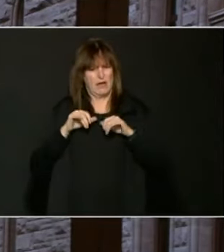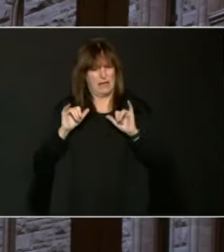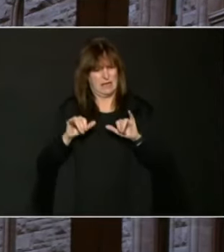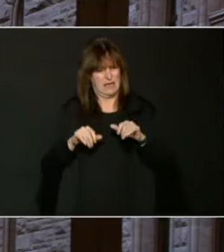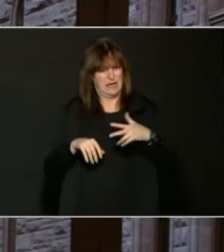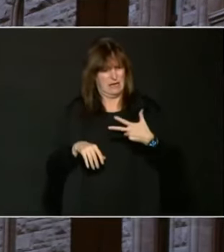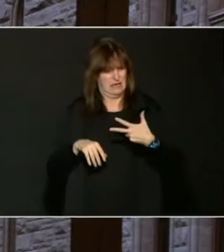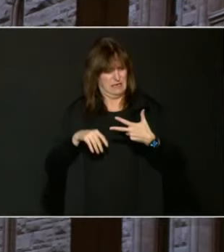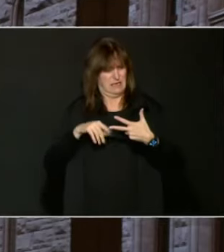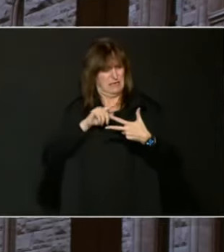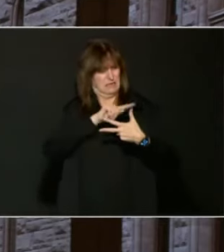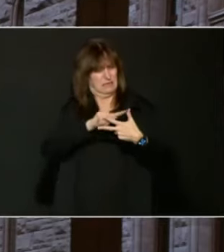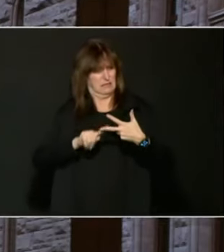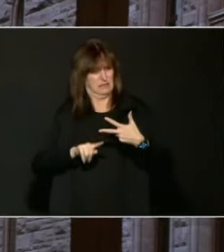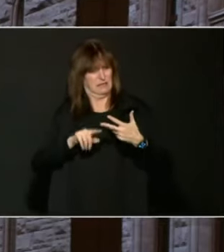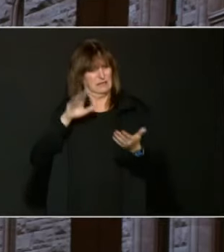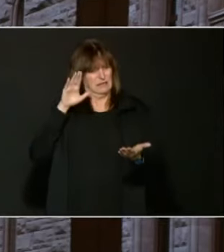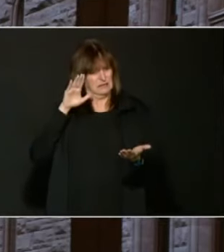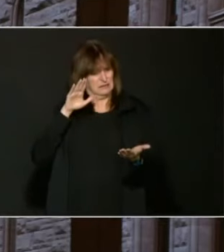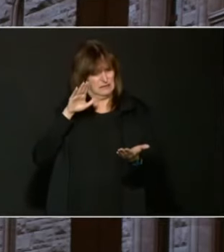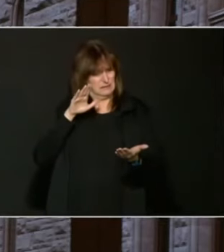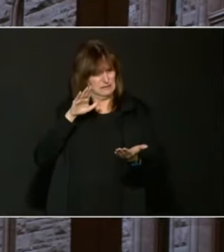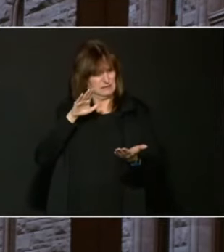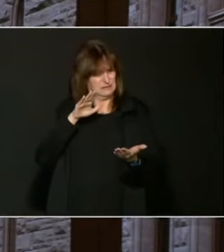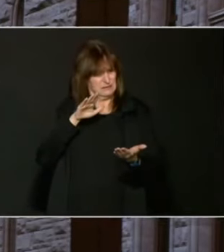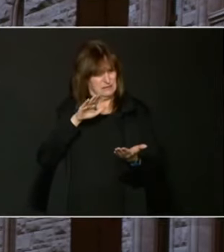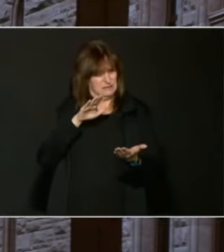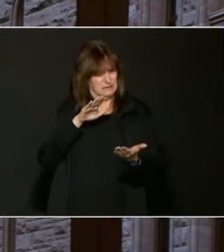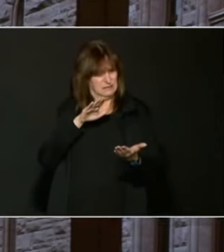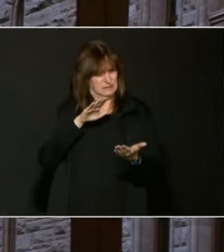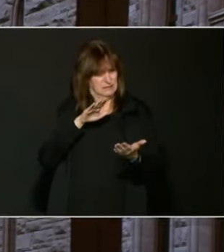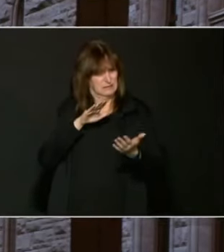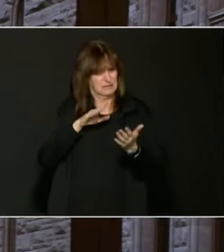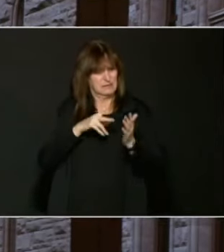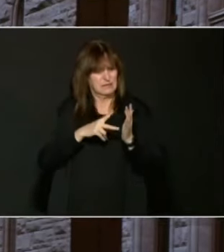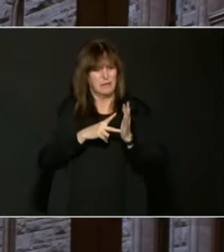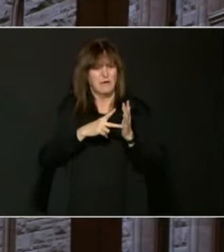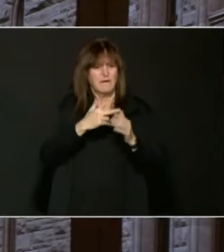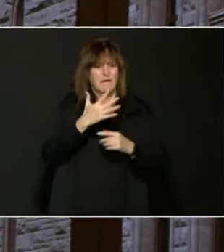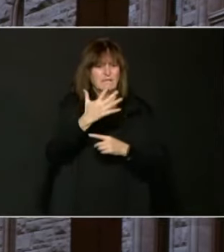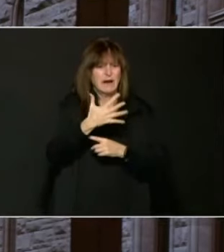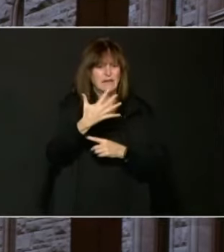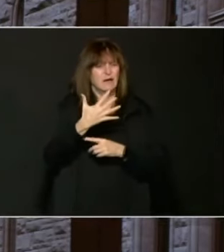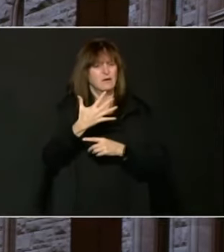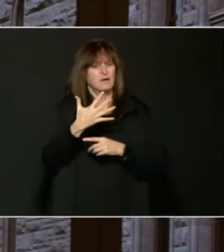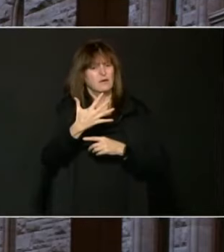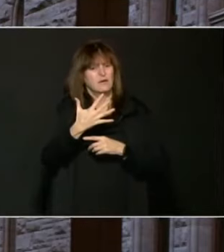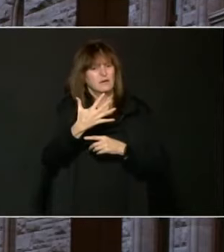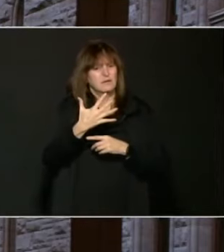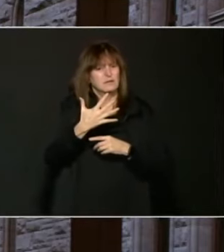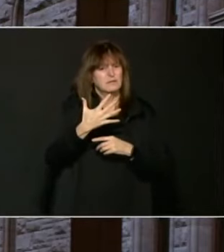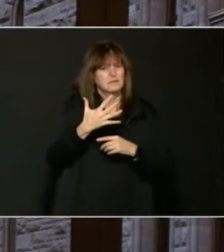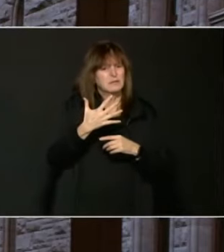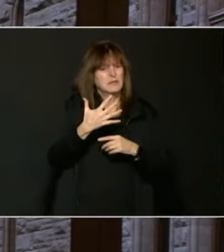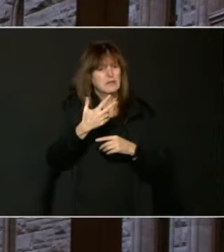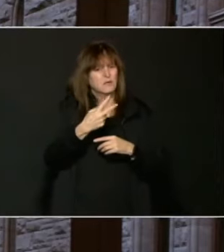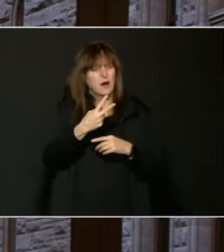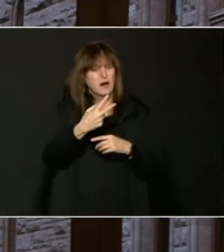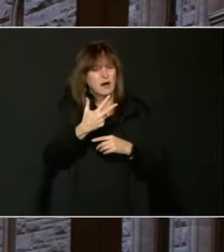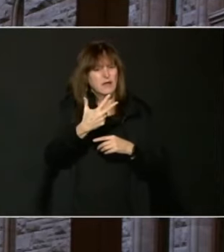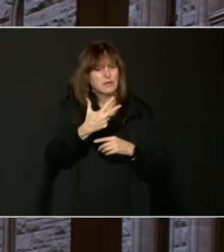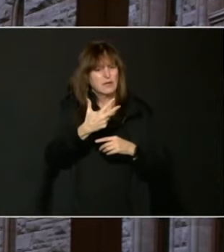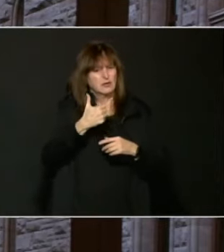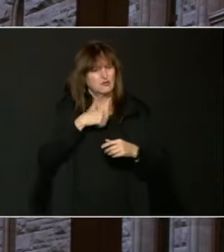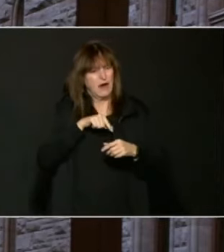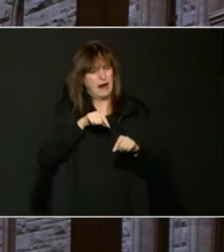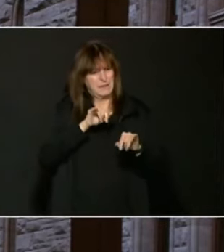slower. So there is some good news in that, but concerning nevertheless. And we're seeing outbreaks and cases related to that